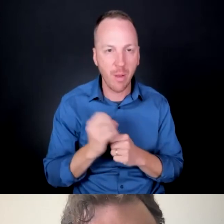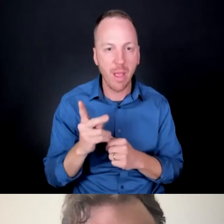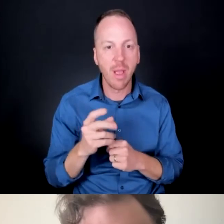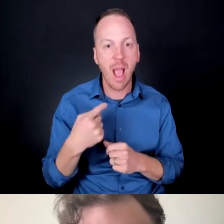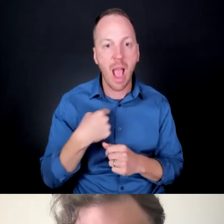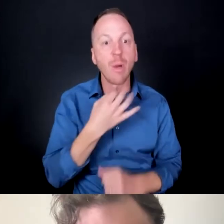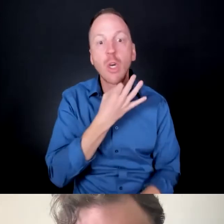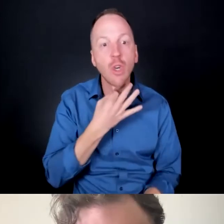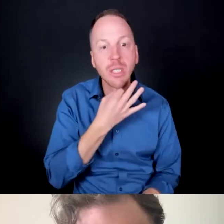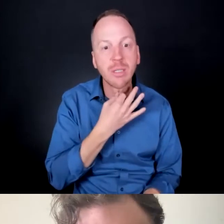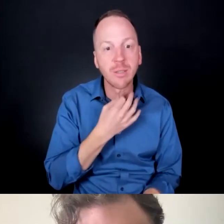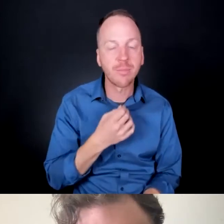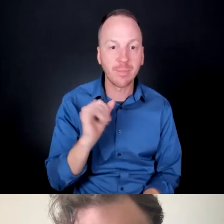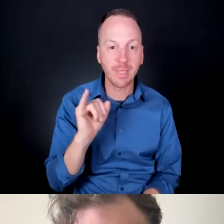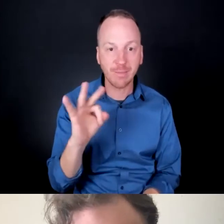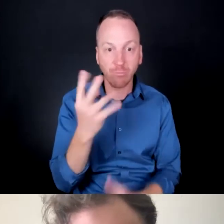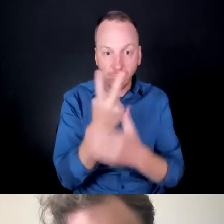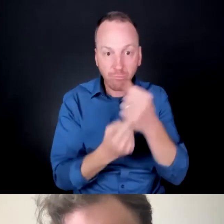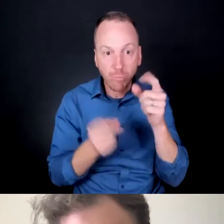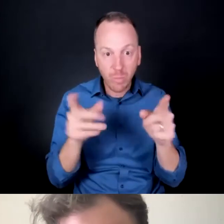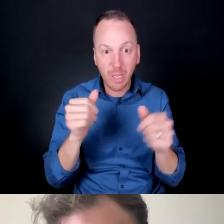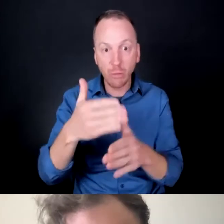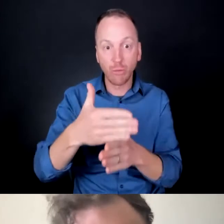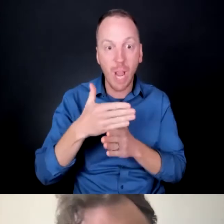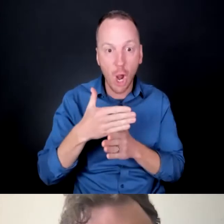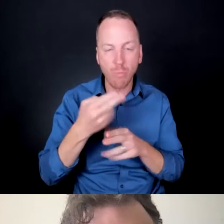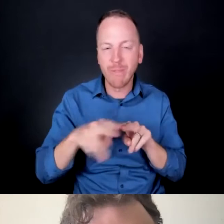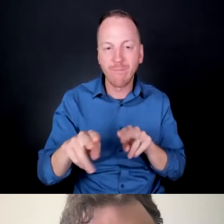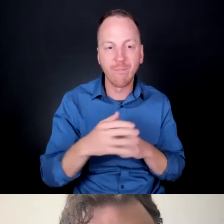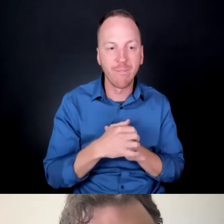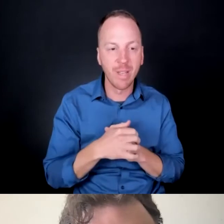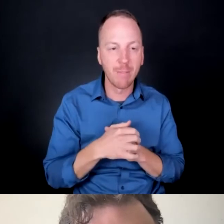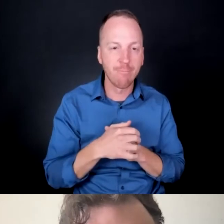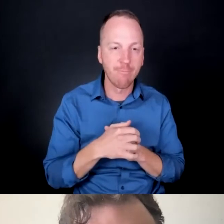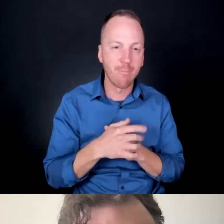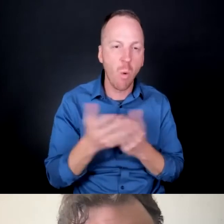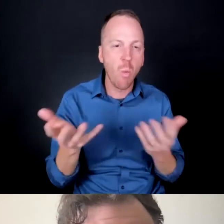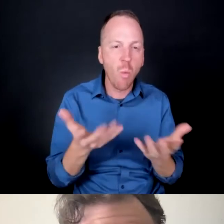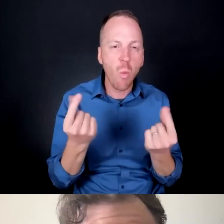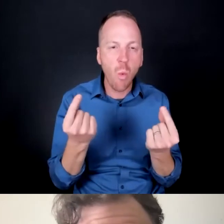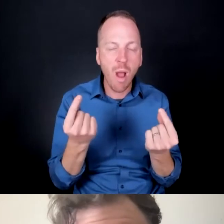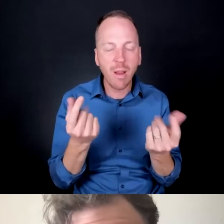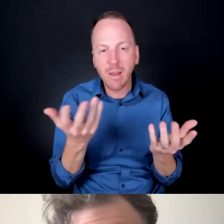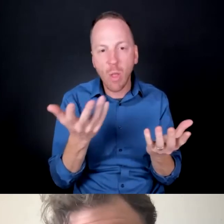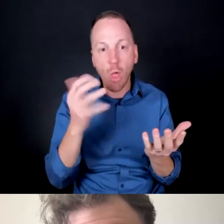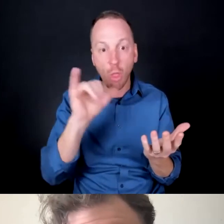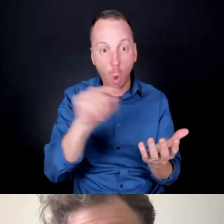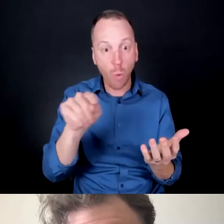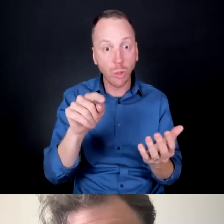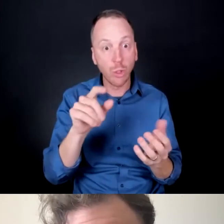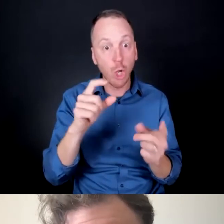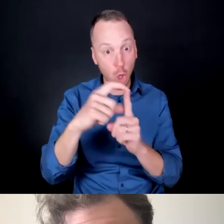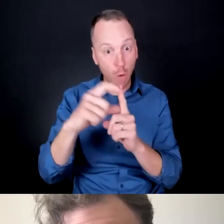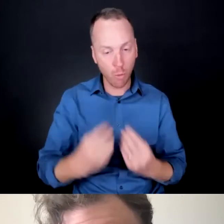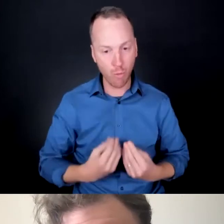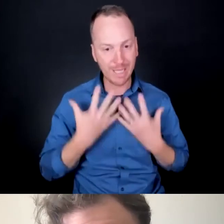I was curious if both of you could share briefly what, if any, of those terms resonate